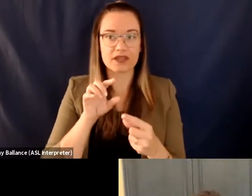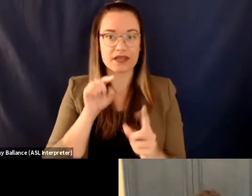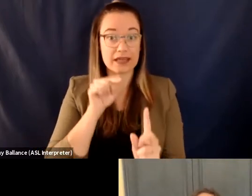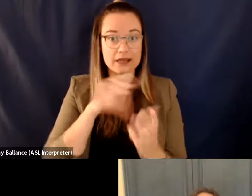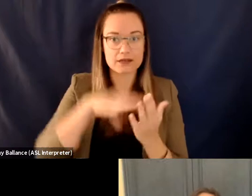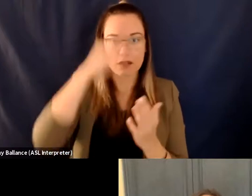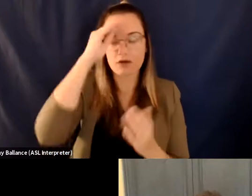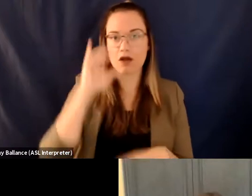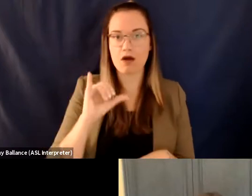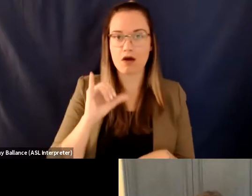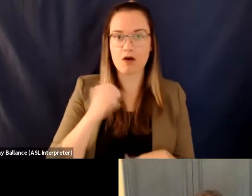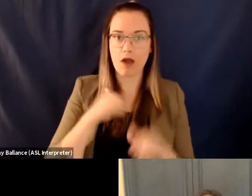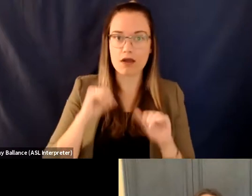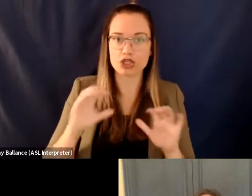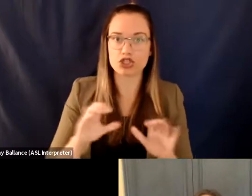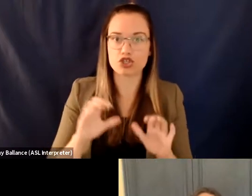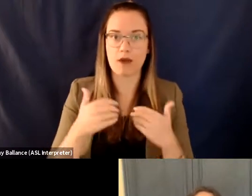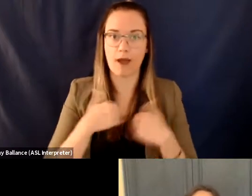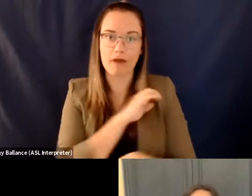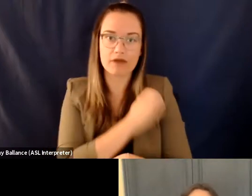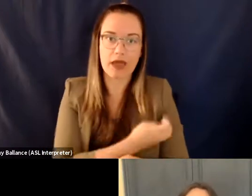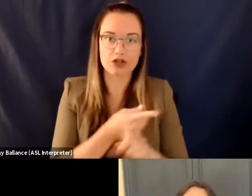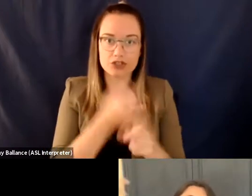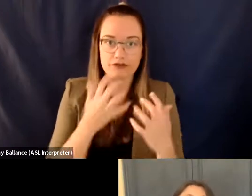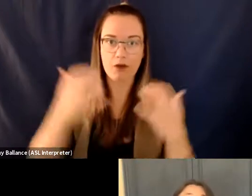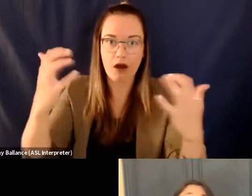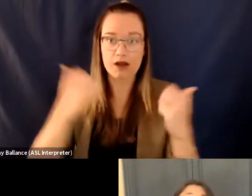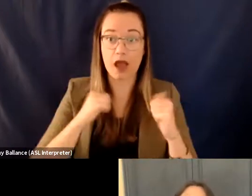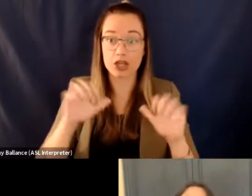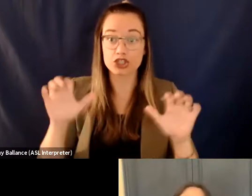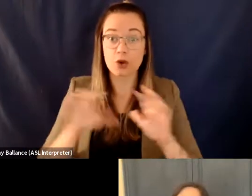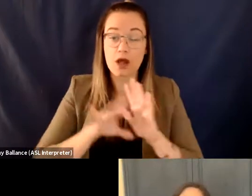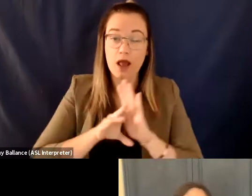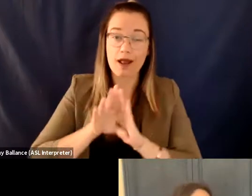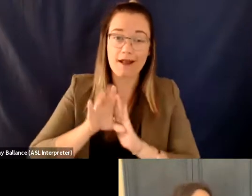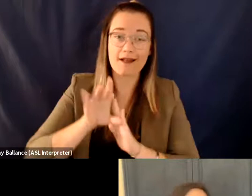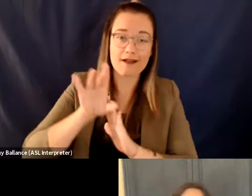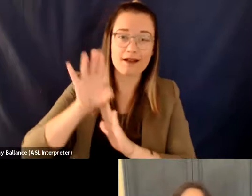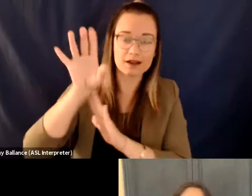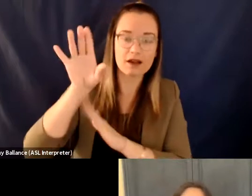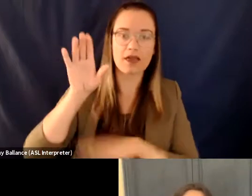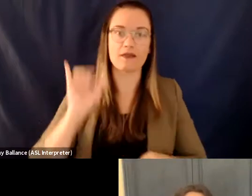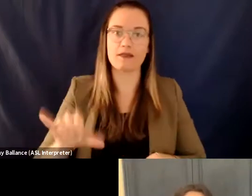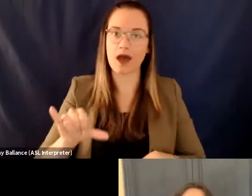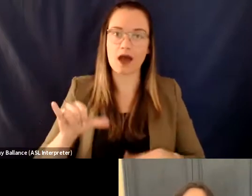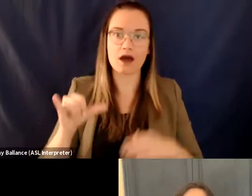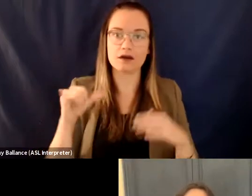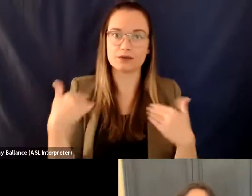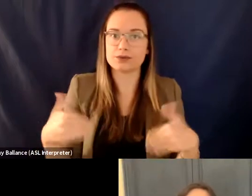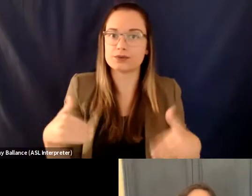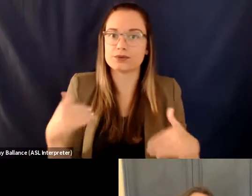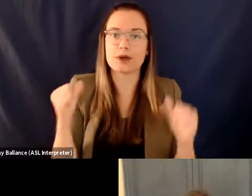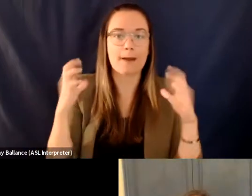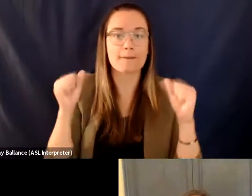I can do this. I'm getting energy from the audience, and I can do this, and I can do this, and I can do this. And it's just one of those great, you know,